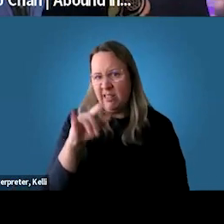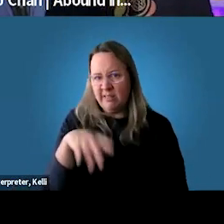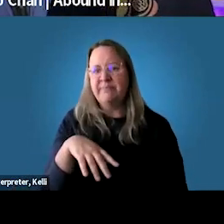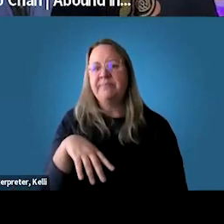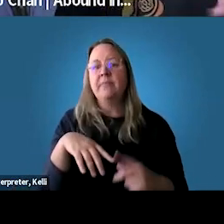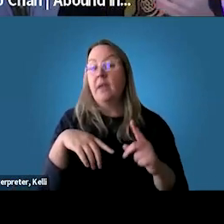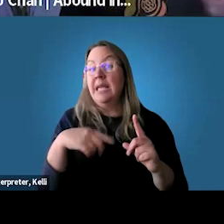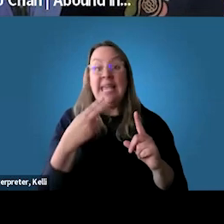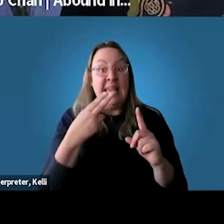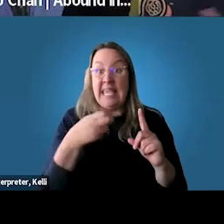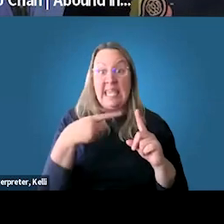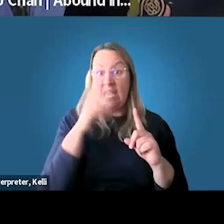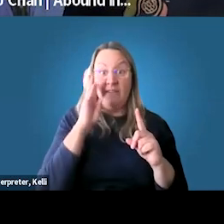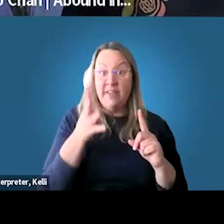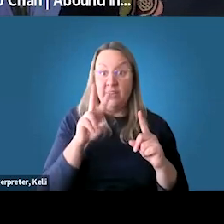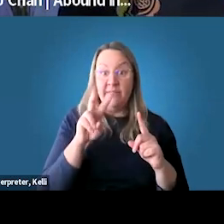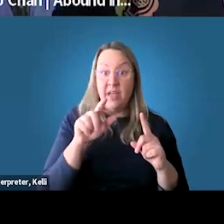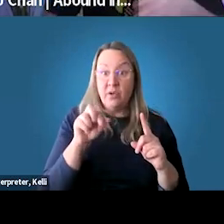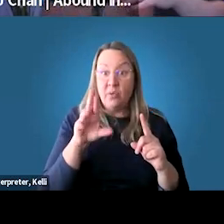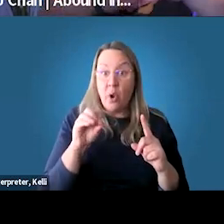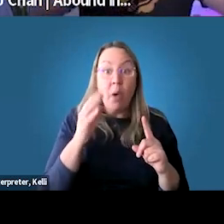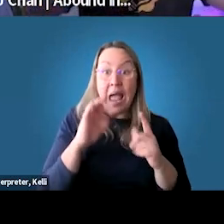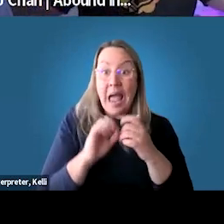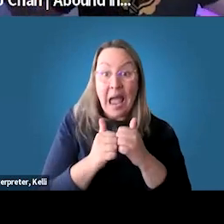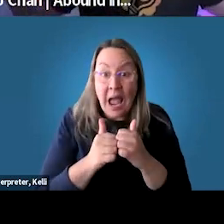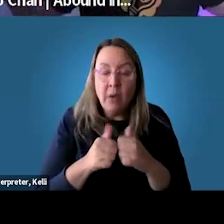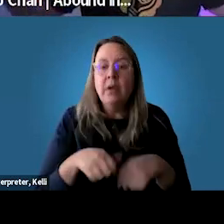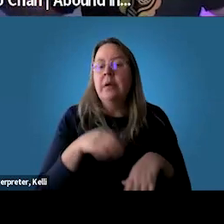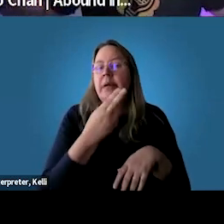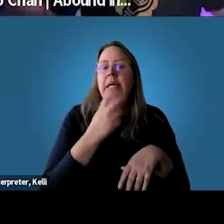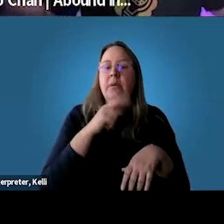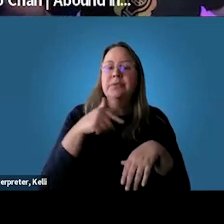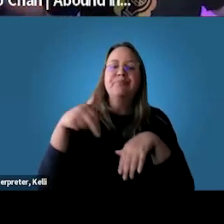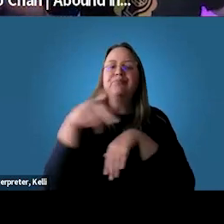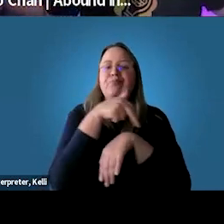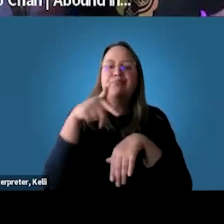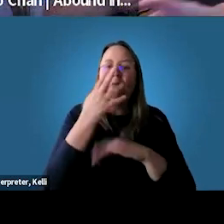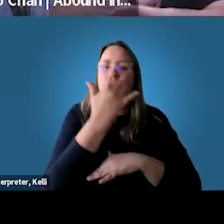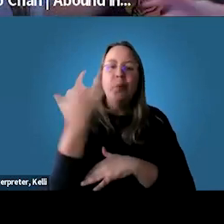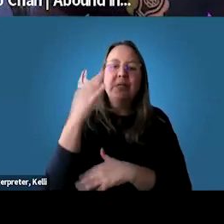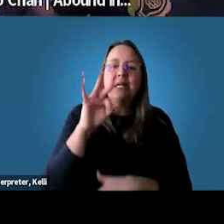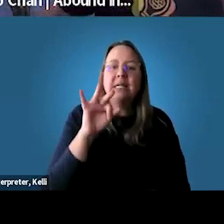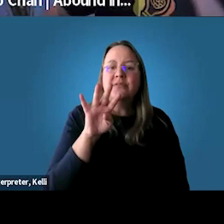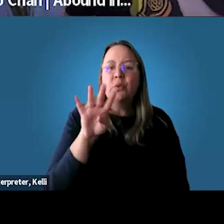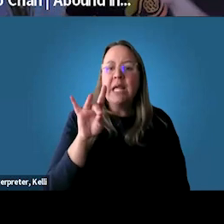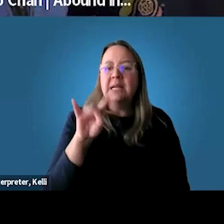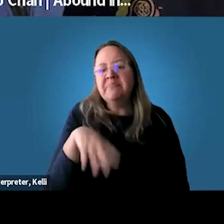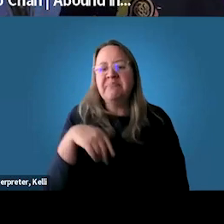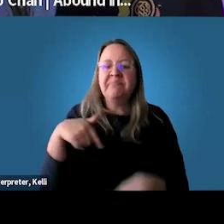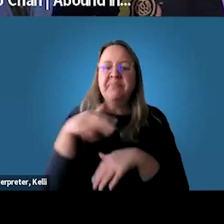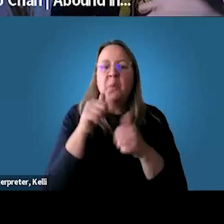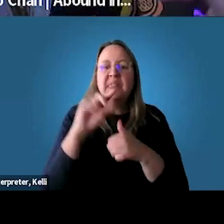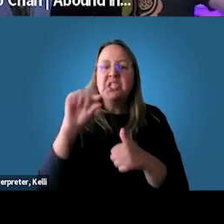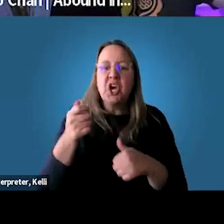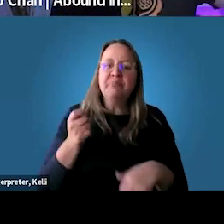And this is how he invented Velcro. So he was going for a walk in the woods. This was in 1948, just like anybody else. And he had his dog with